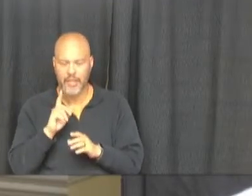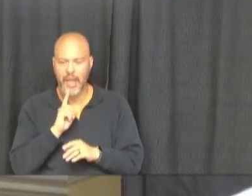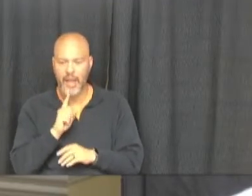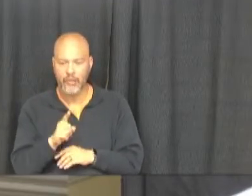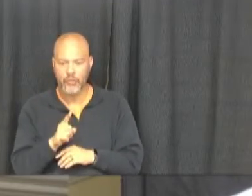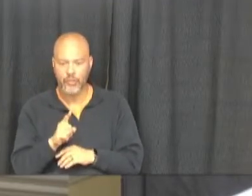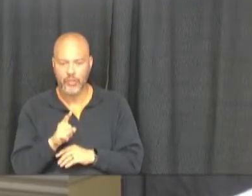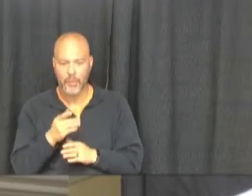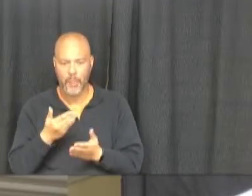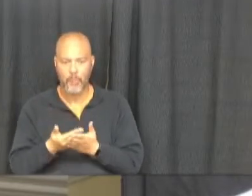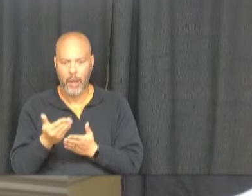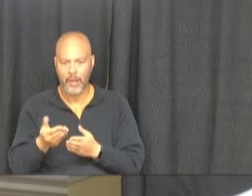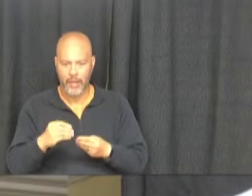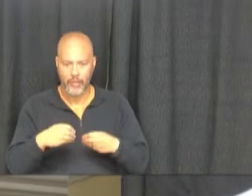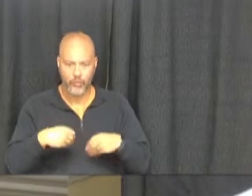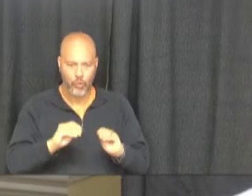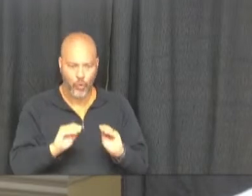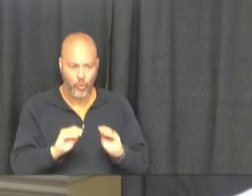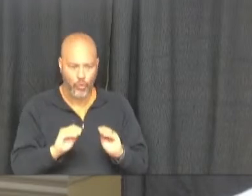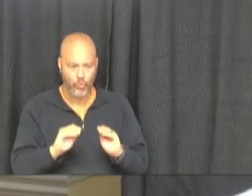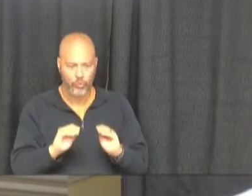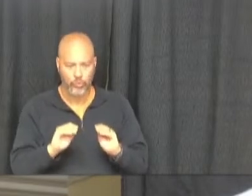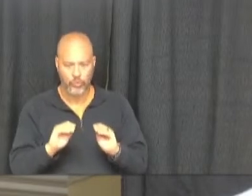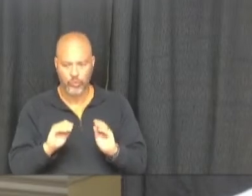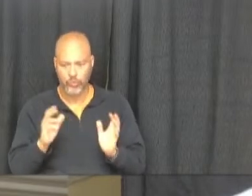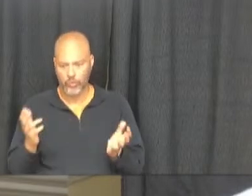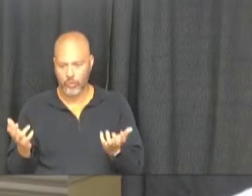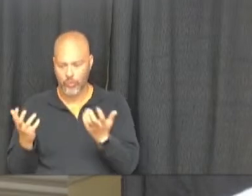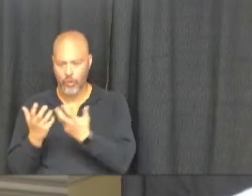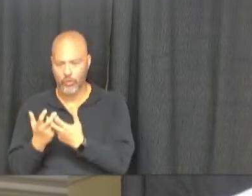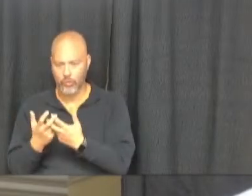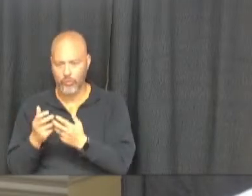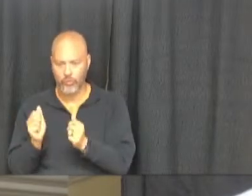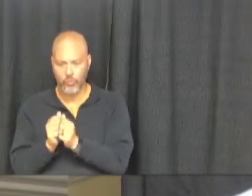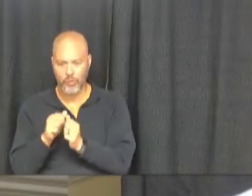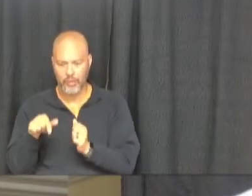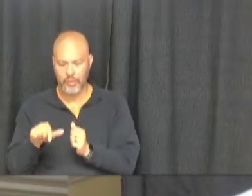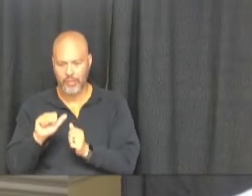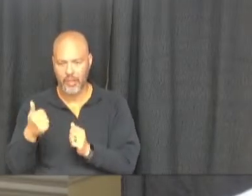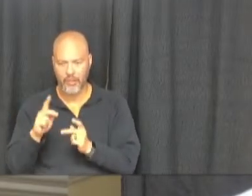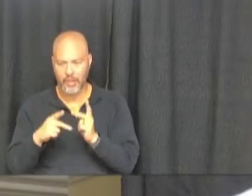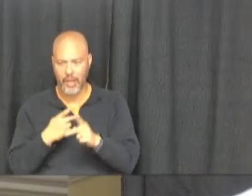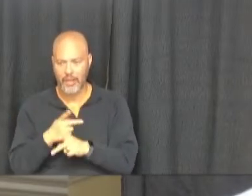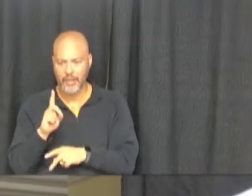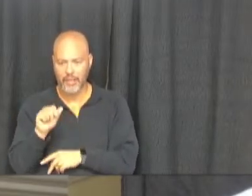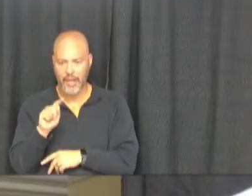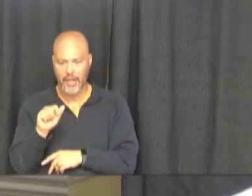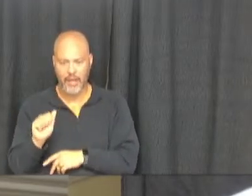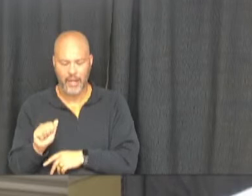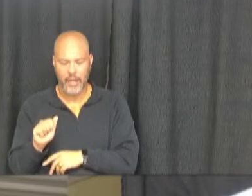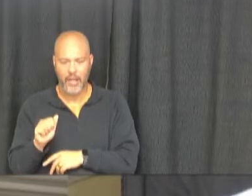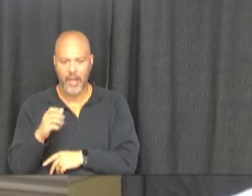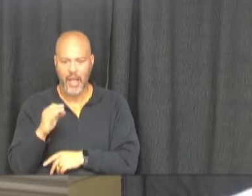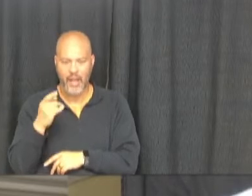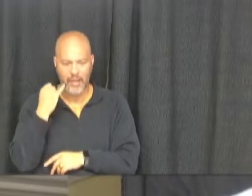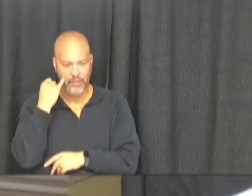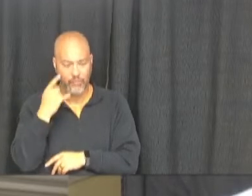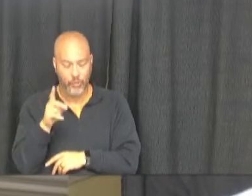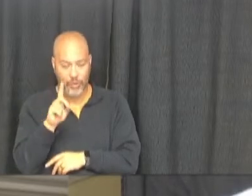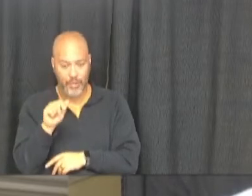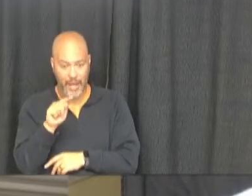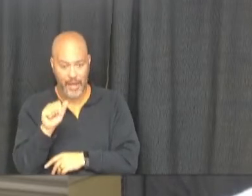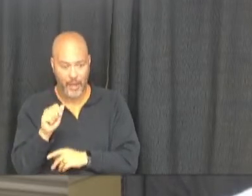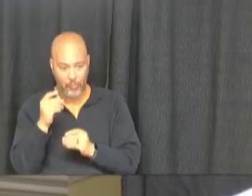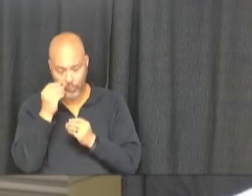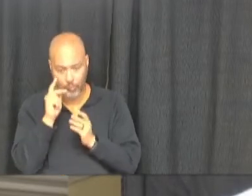actually bought and sold in conjunction with this other type of data. And if you're a data